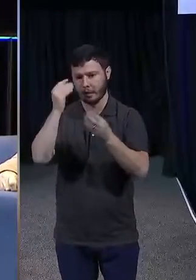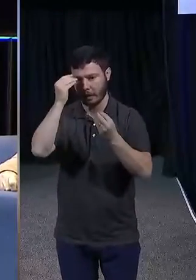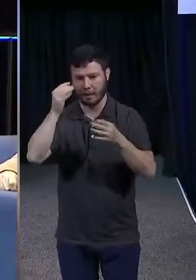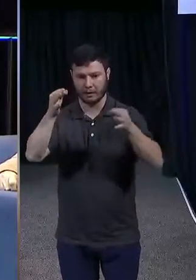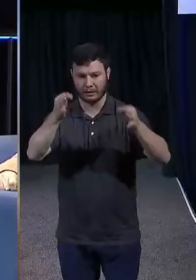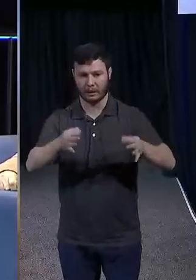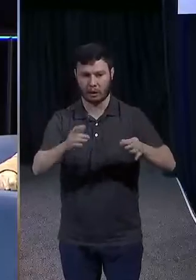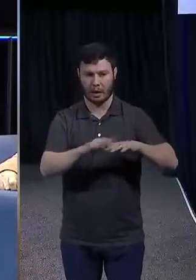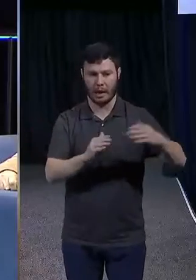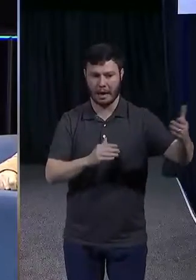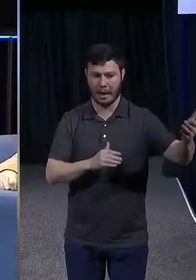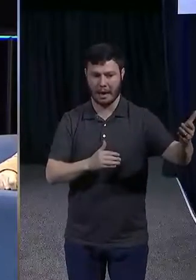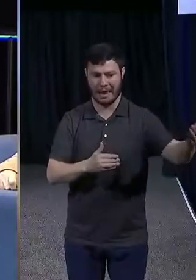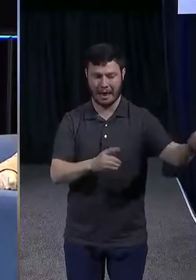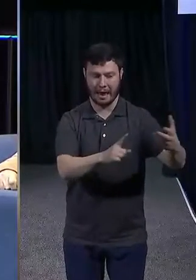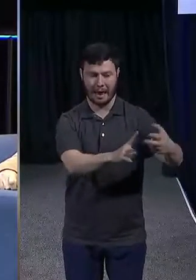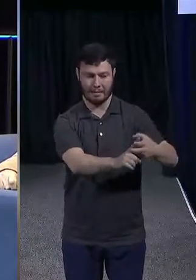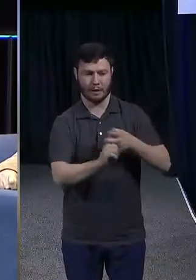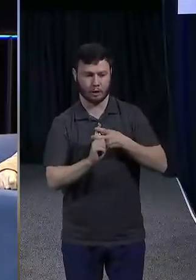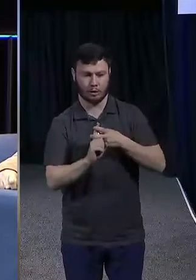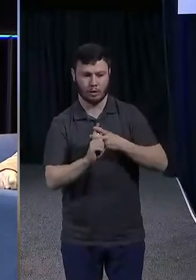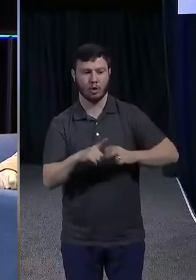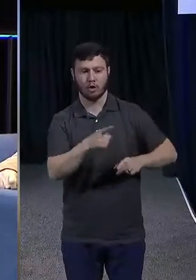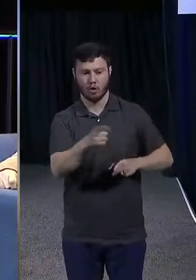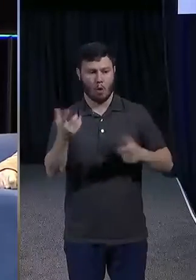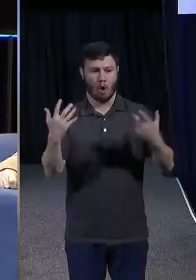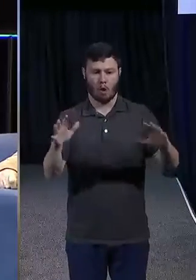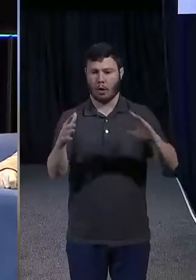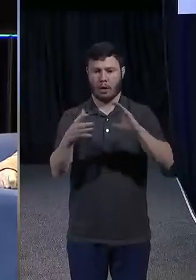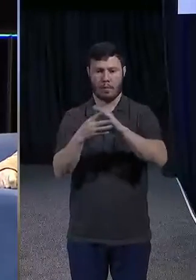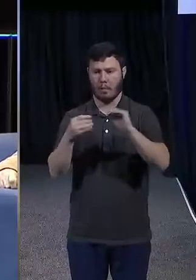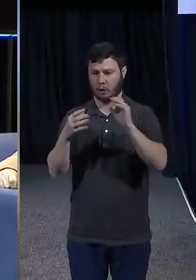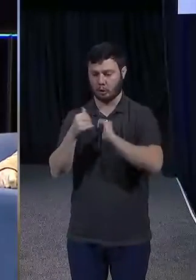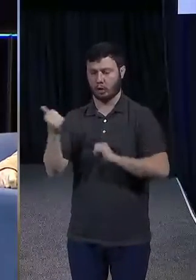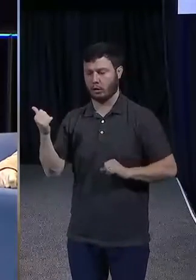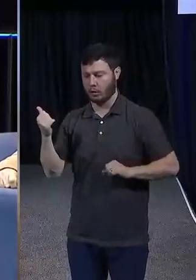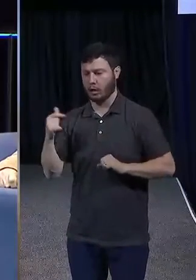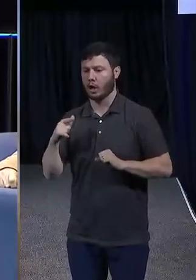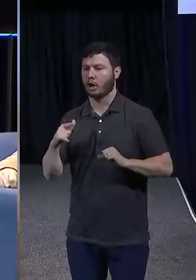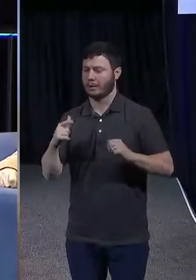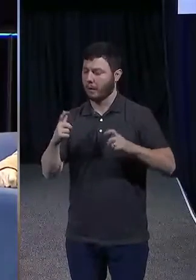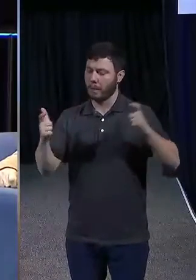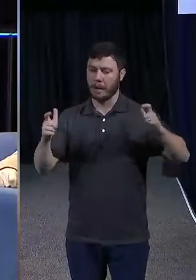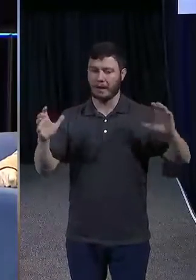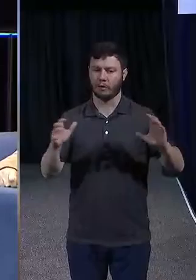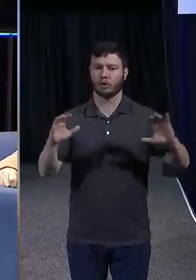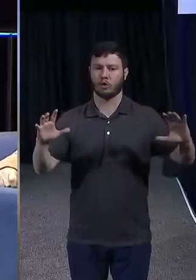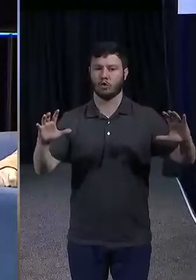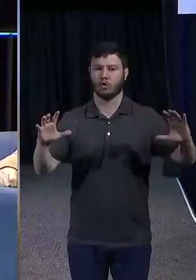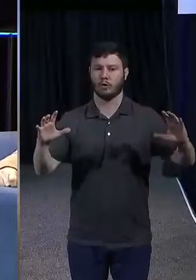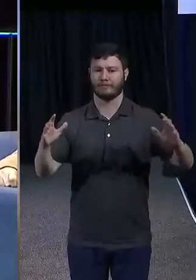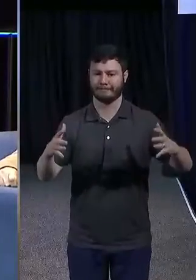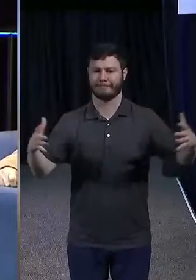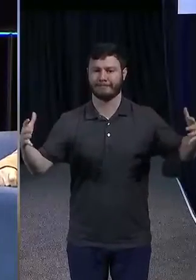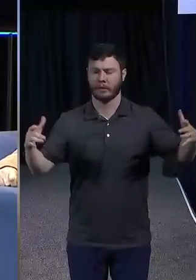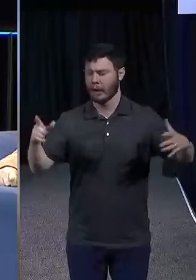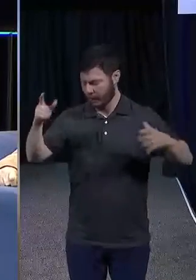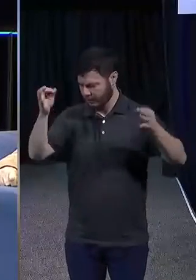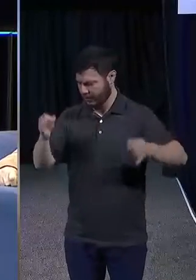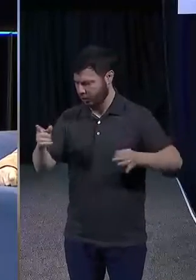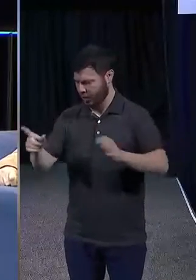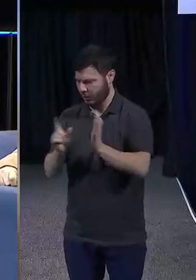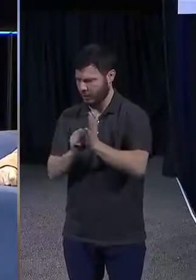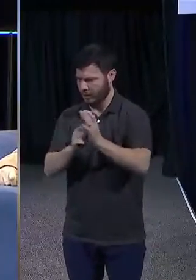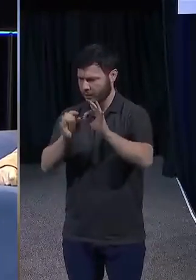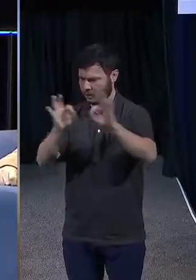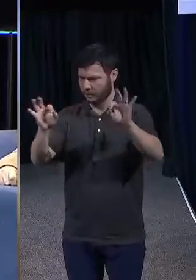education. There is, as you have said, a concerted effort to enlarge it. After the decision was made, what did the headline say? Affirmative